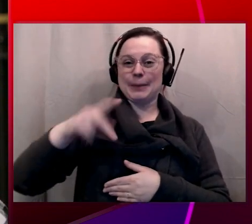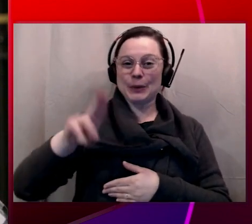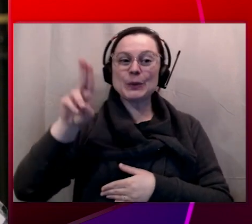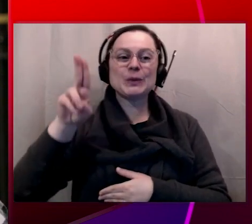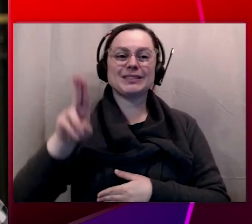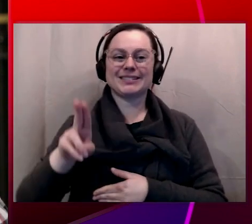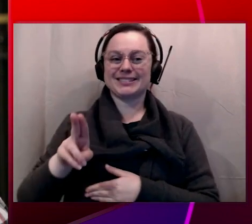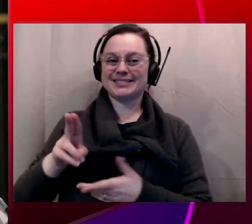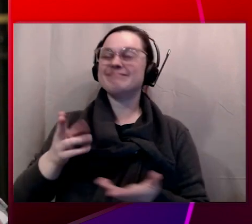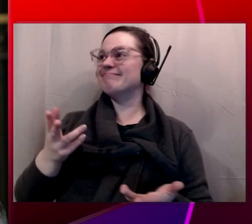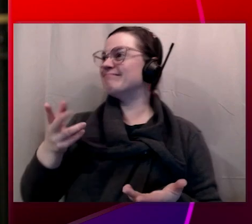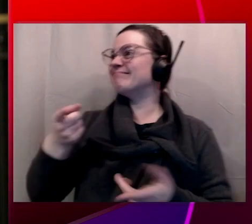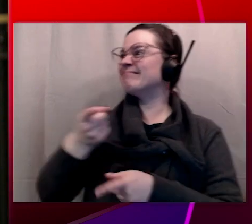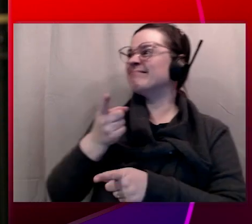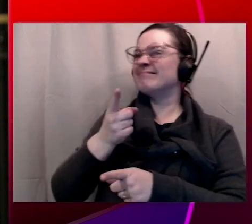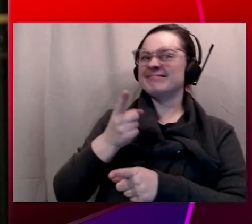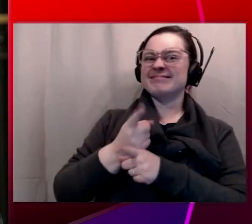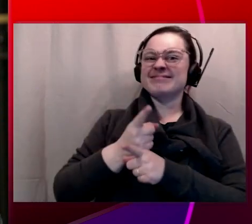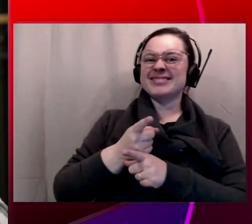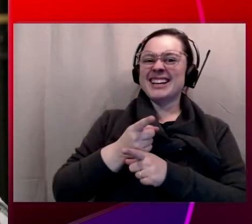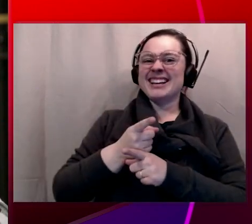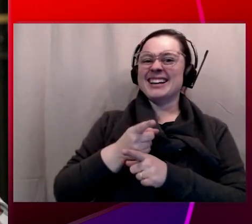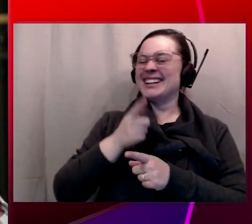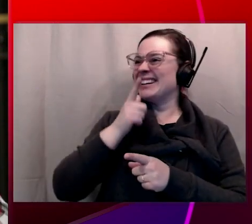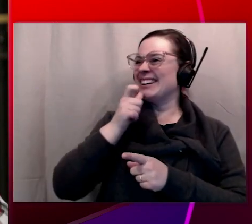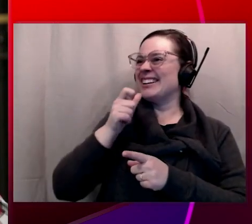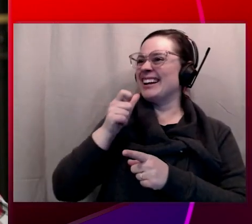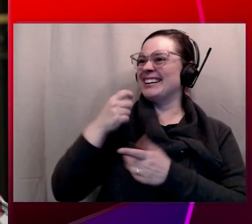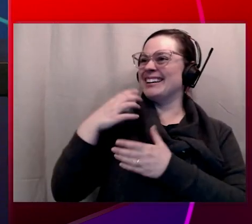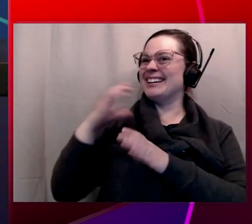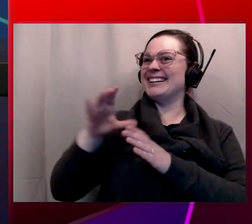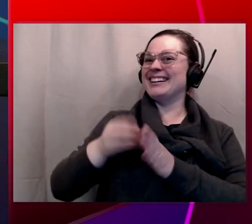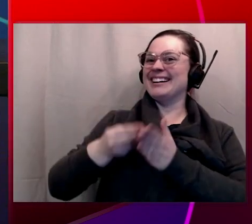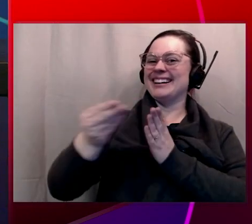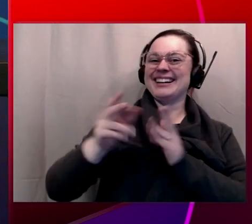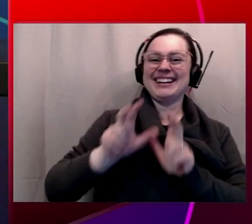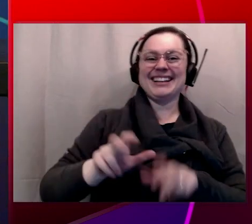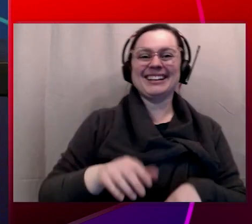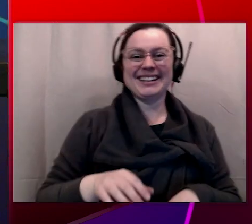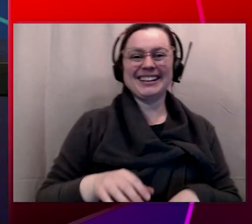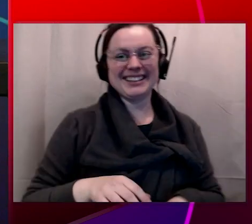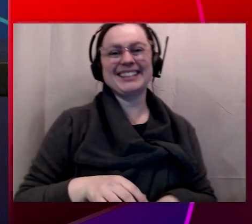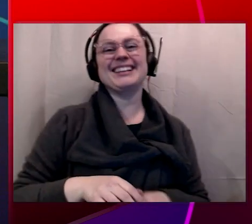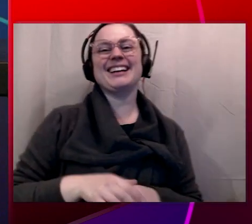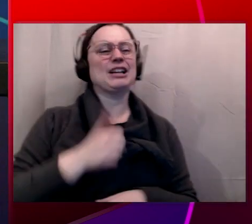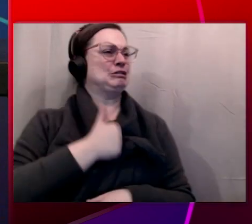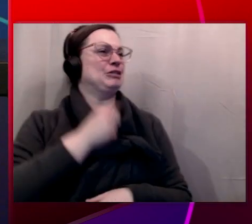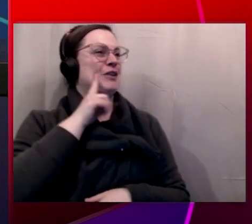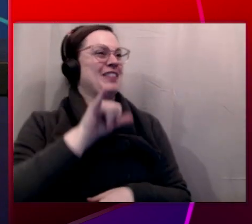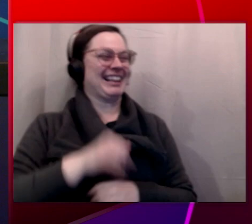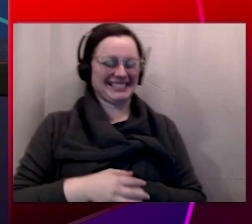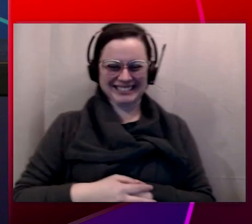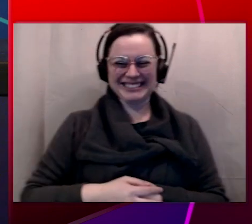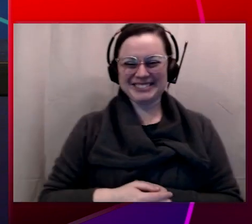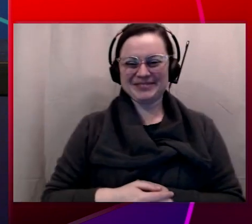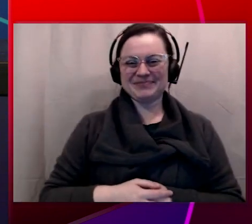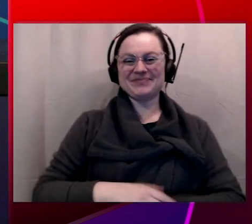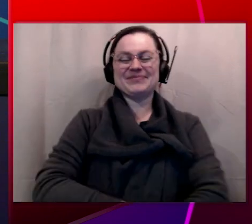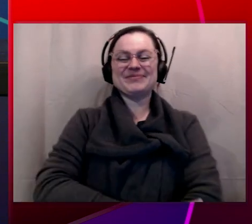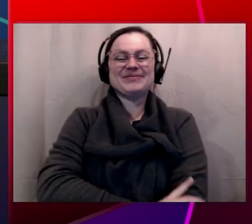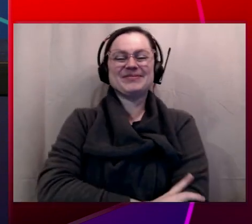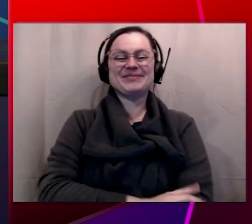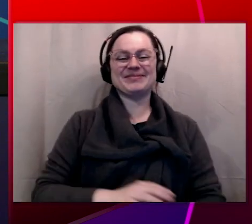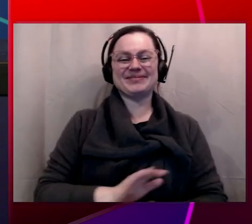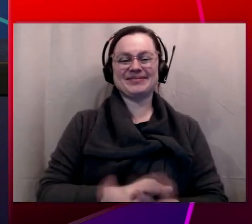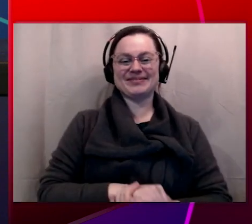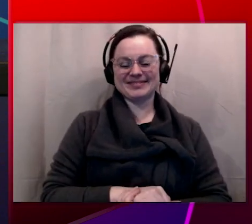pinky. Yeah, we were at that. Sorry about that. So just beyond the credits and